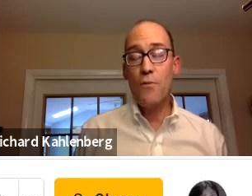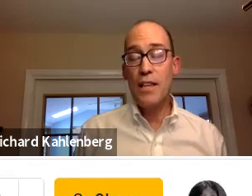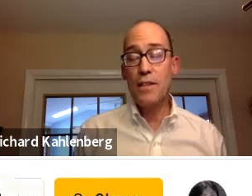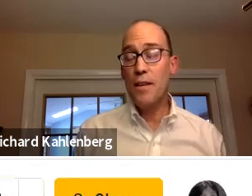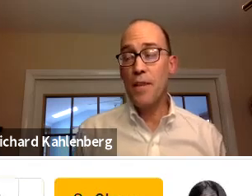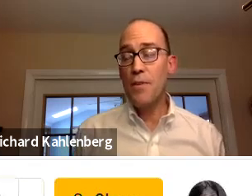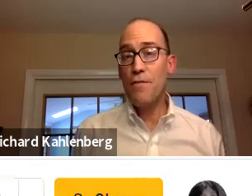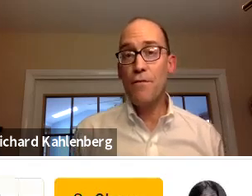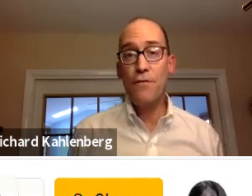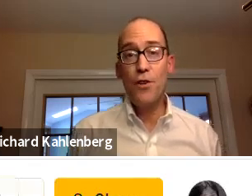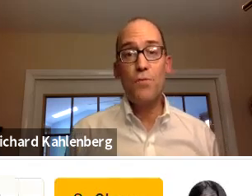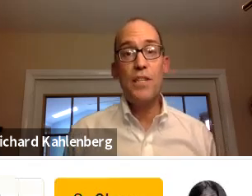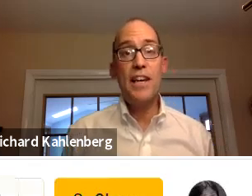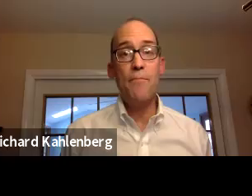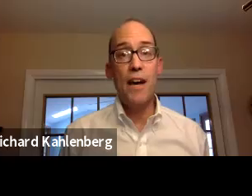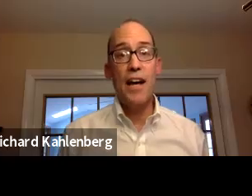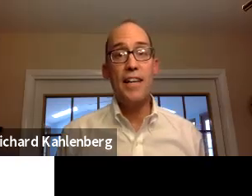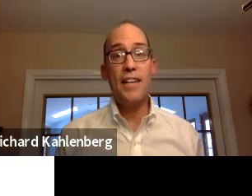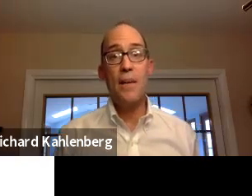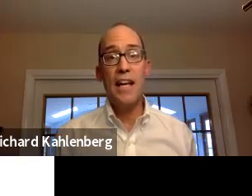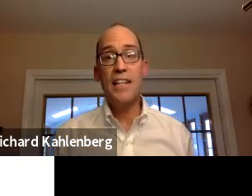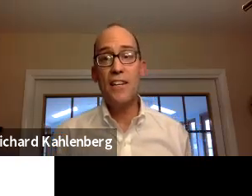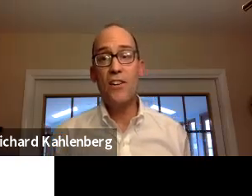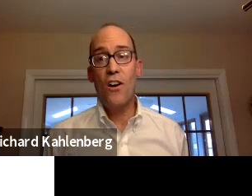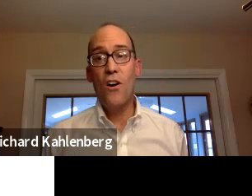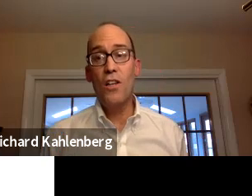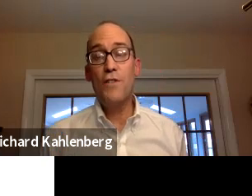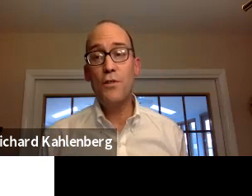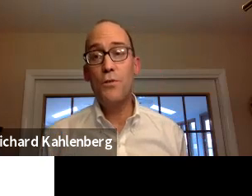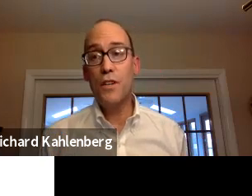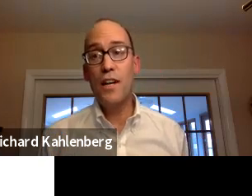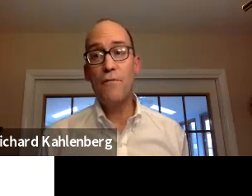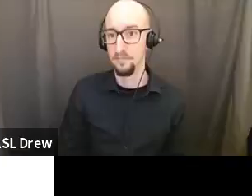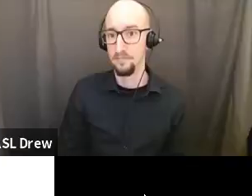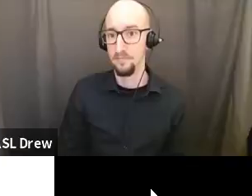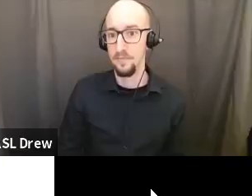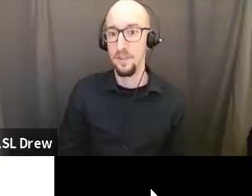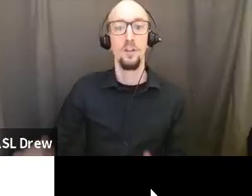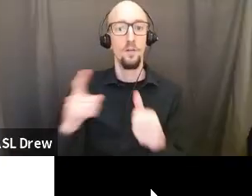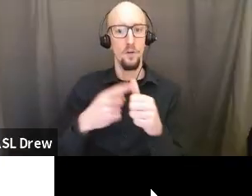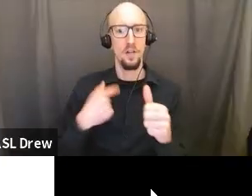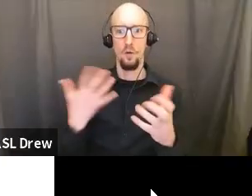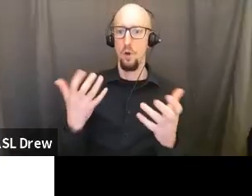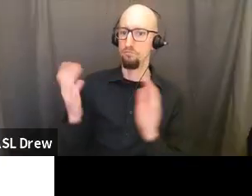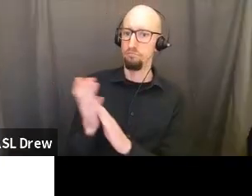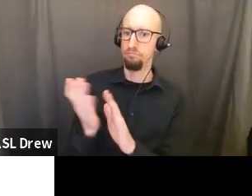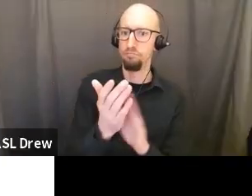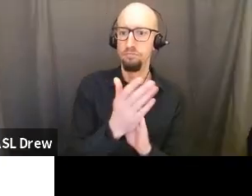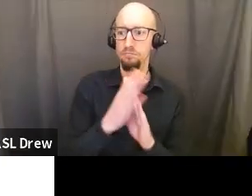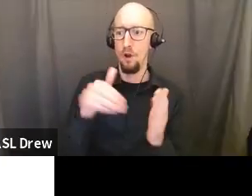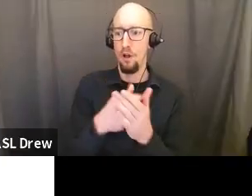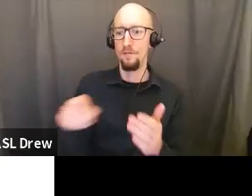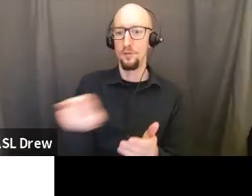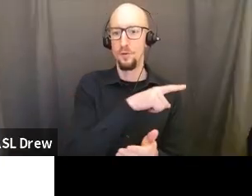So anyway, let me first begin by commending all of you for taking on